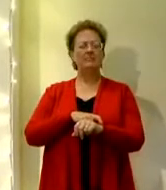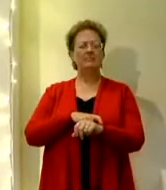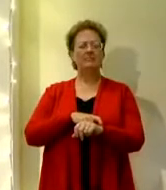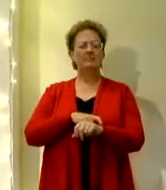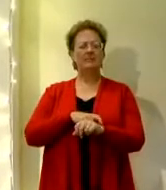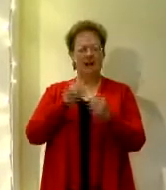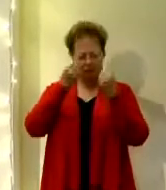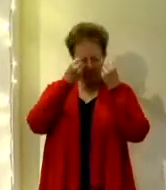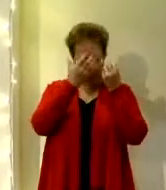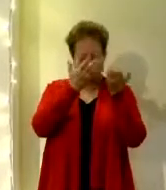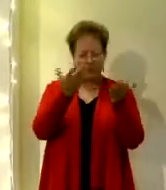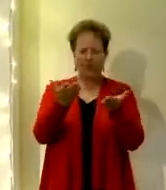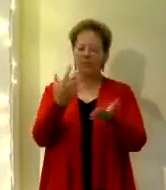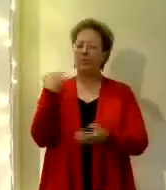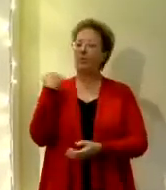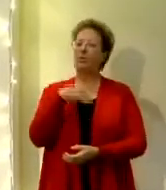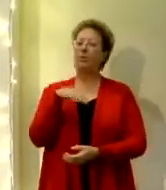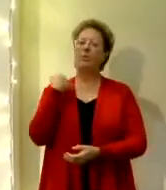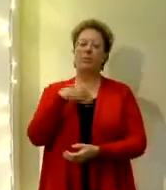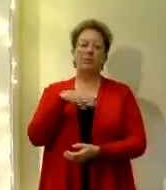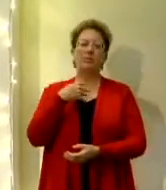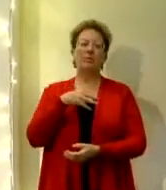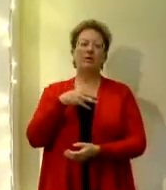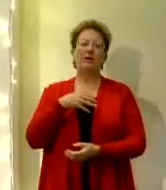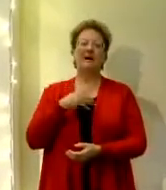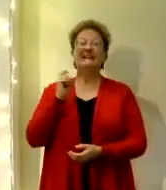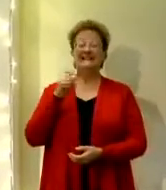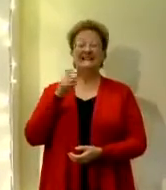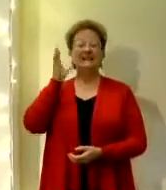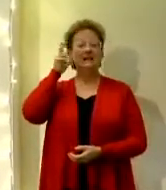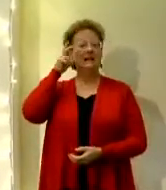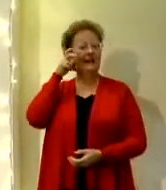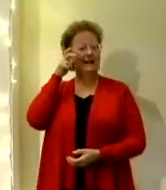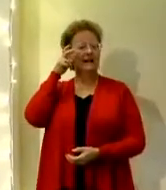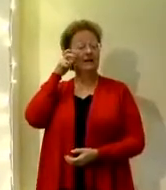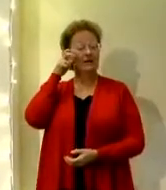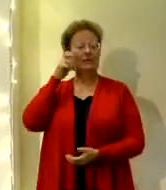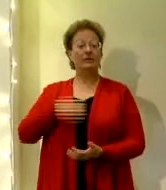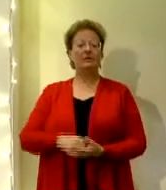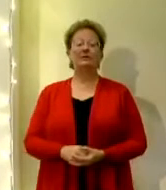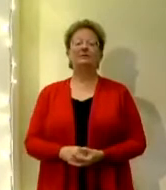any number of stories that we needed to hear in between, you see.